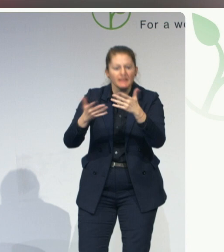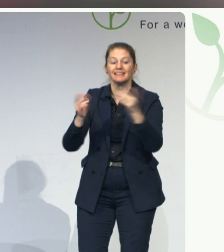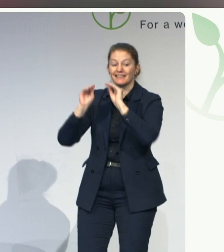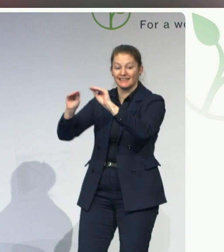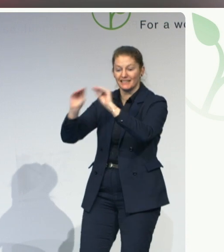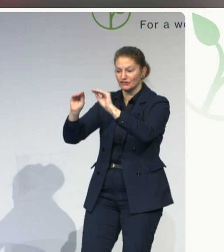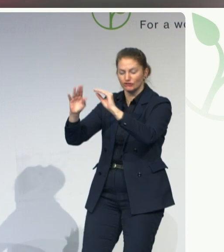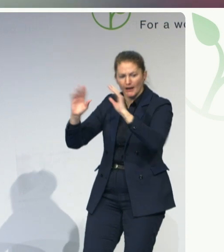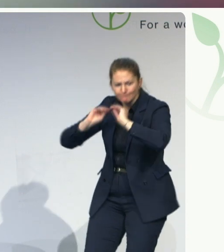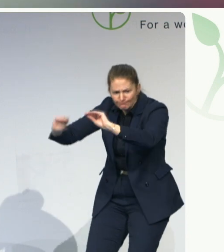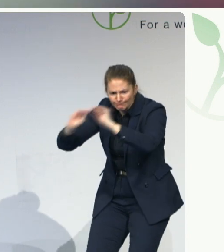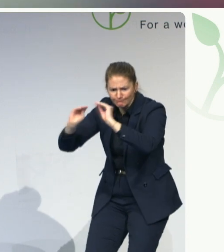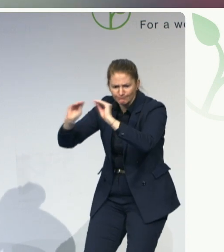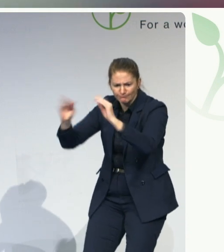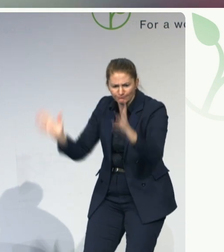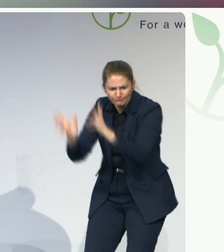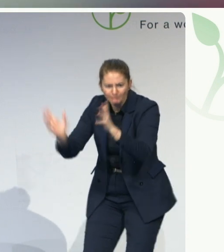administrators.